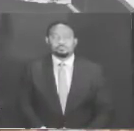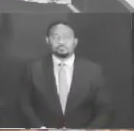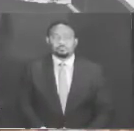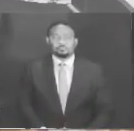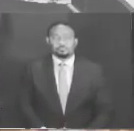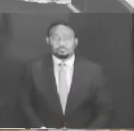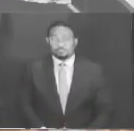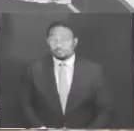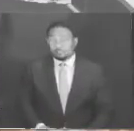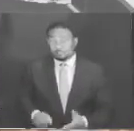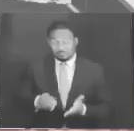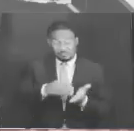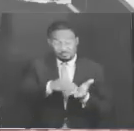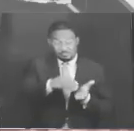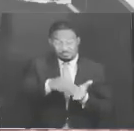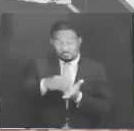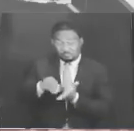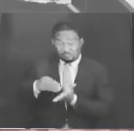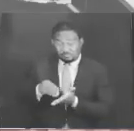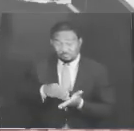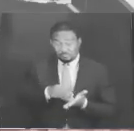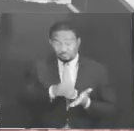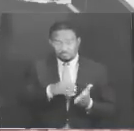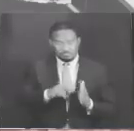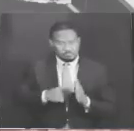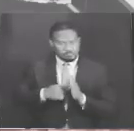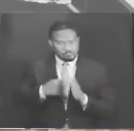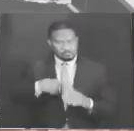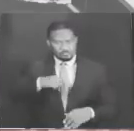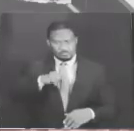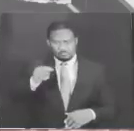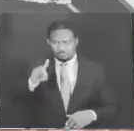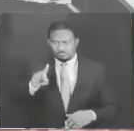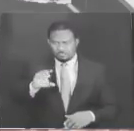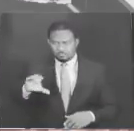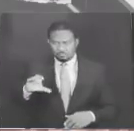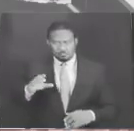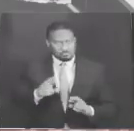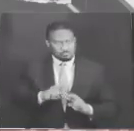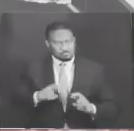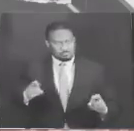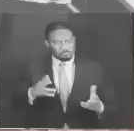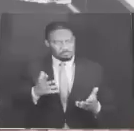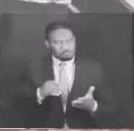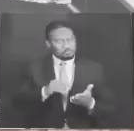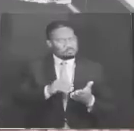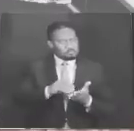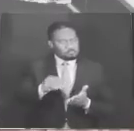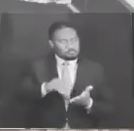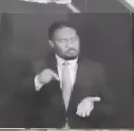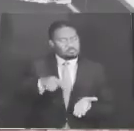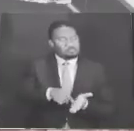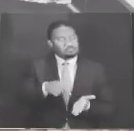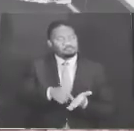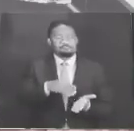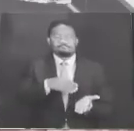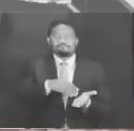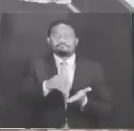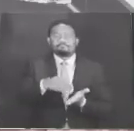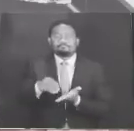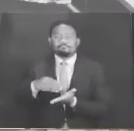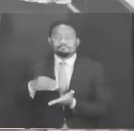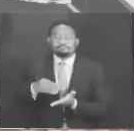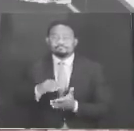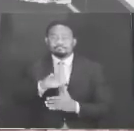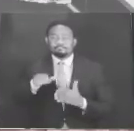these payments are a clear reflection of our commitment to meet all statutory obligations in priority sectors of